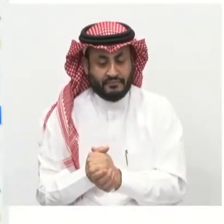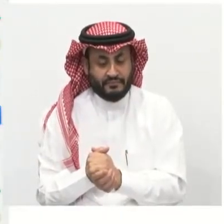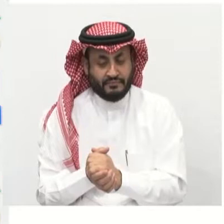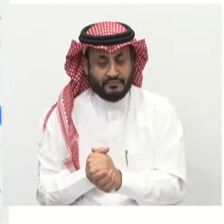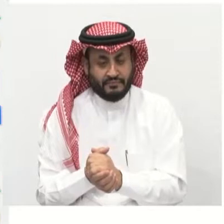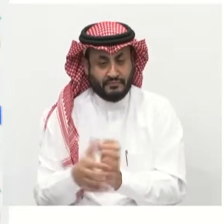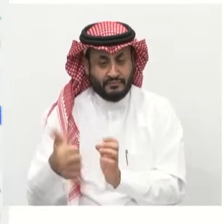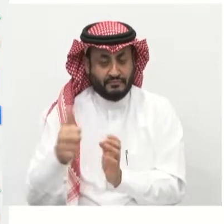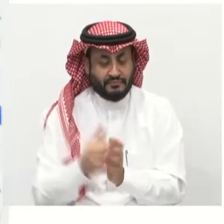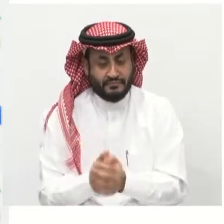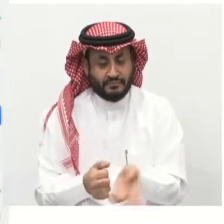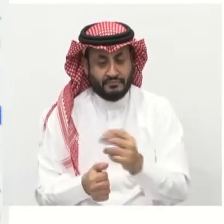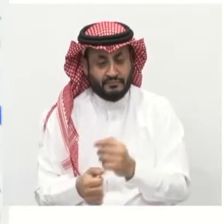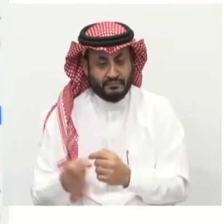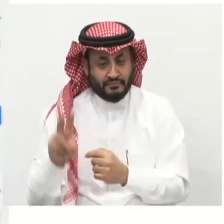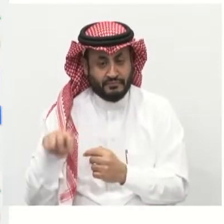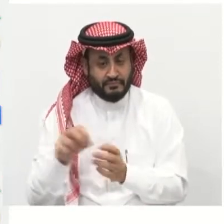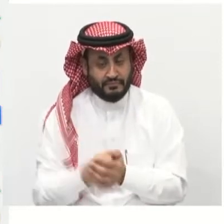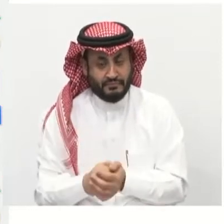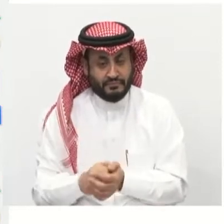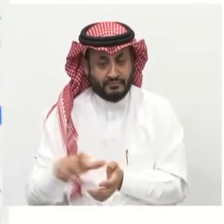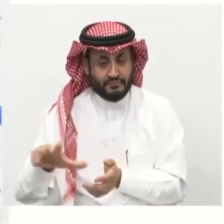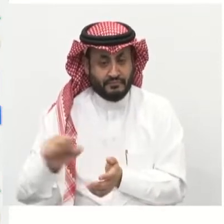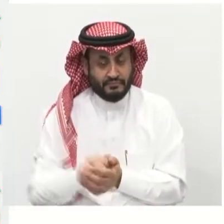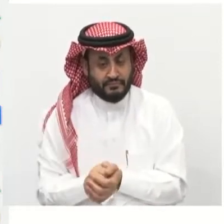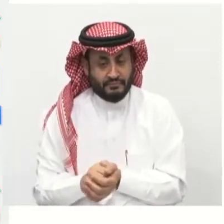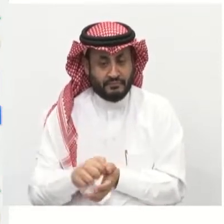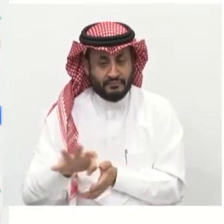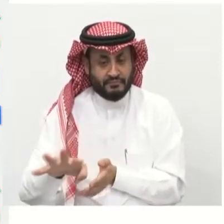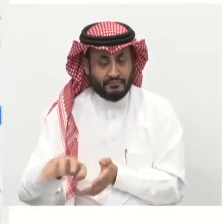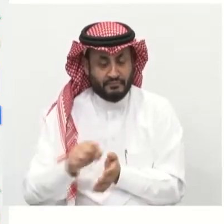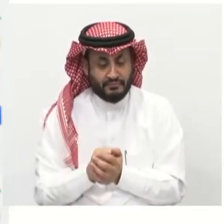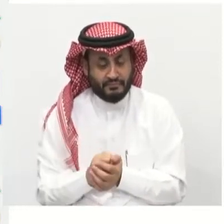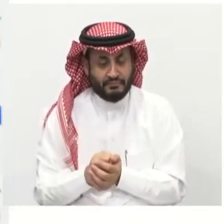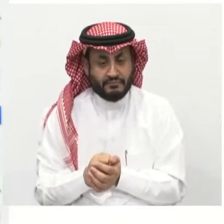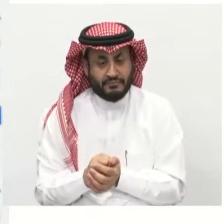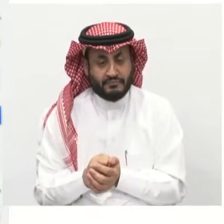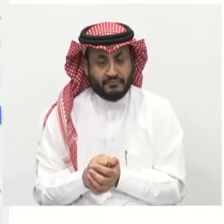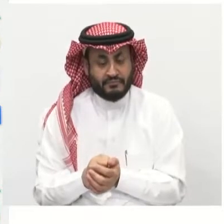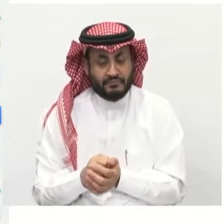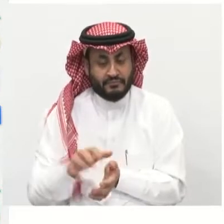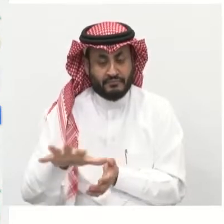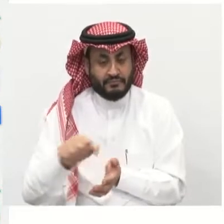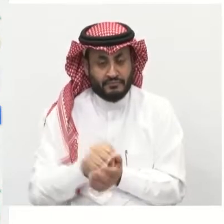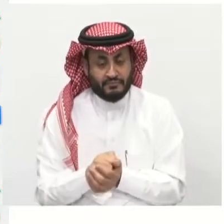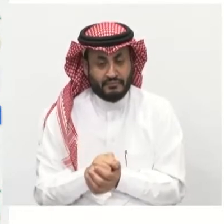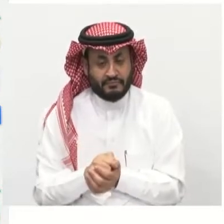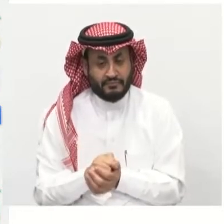10, 20, 30, 40, 50,